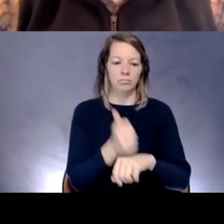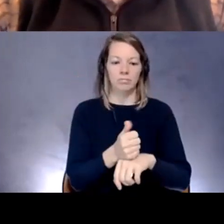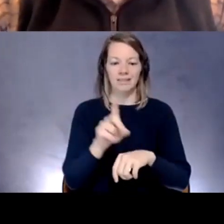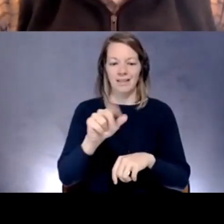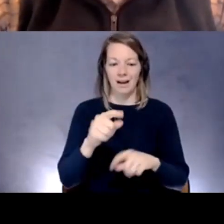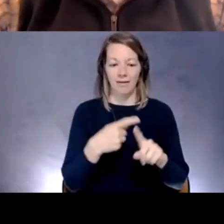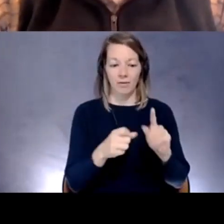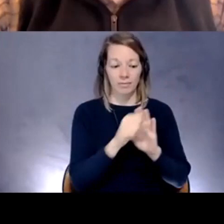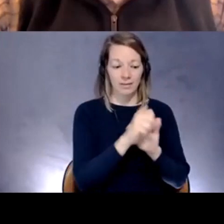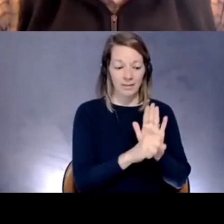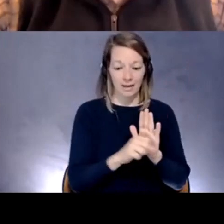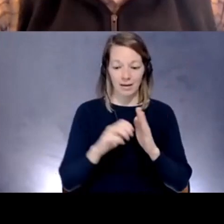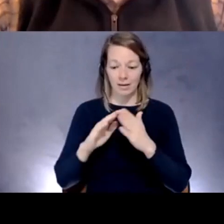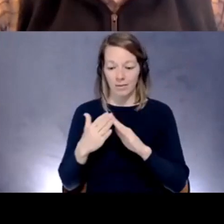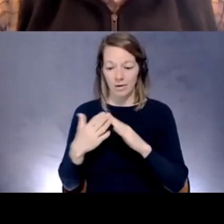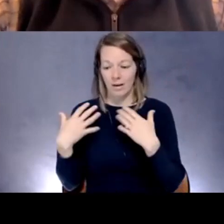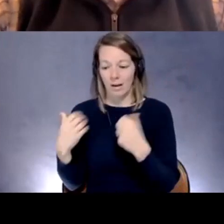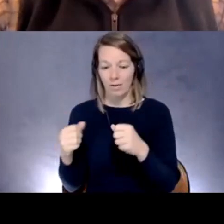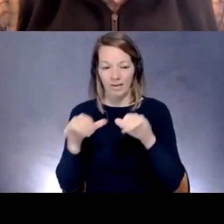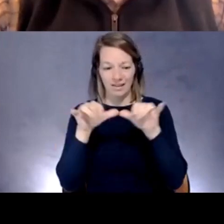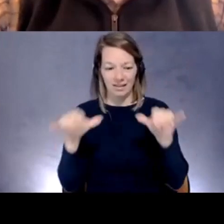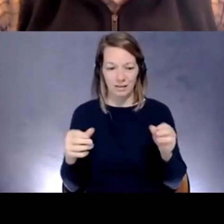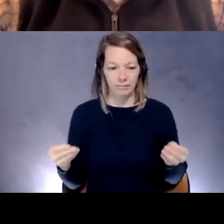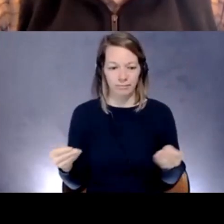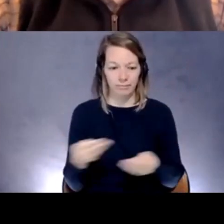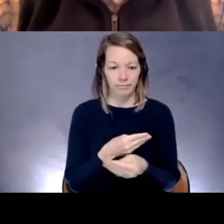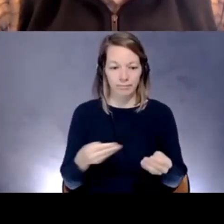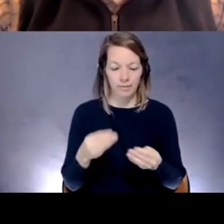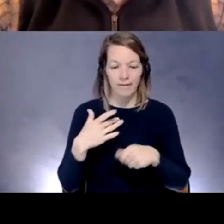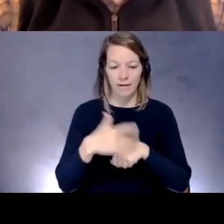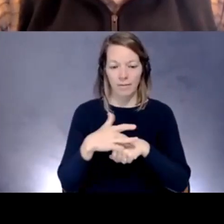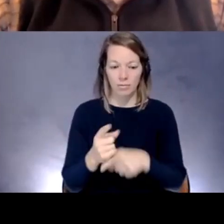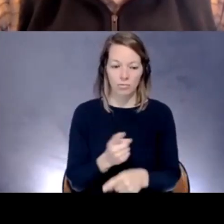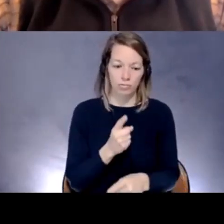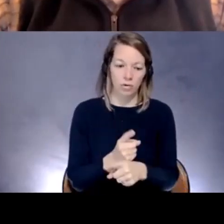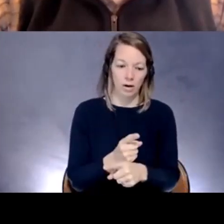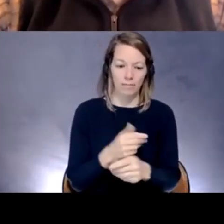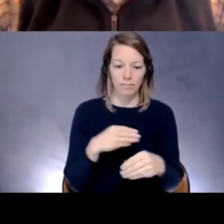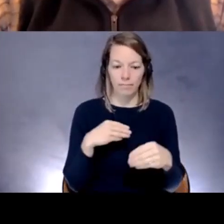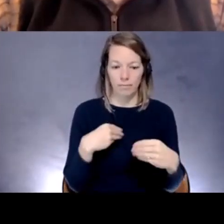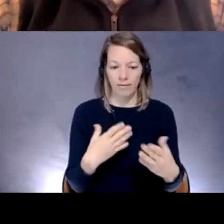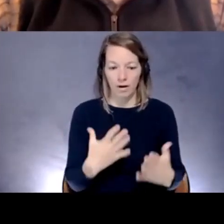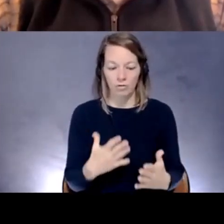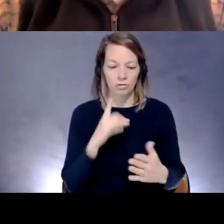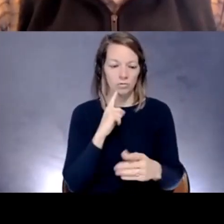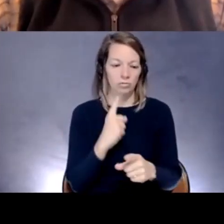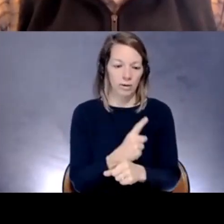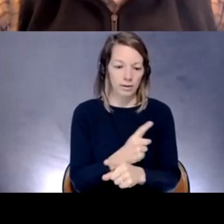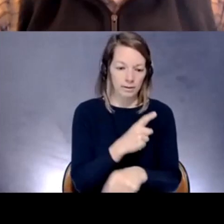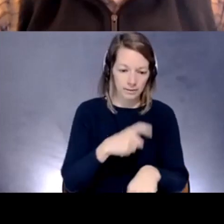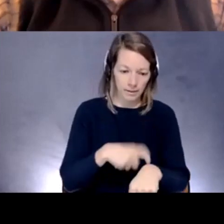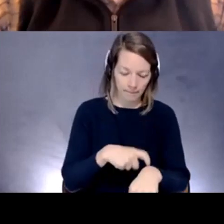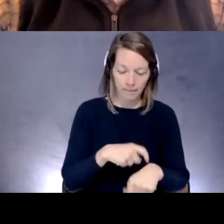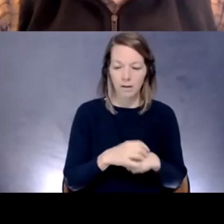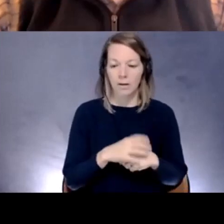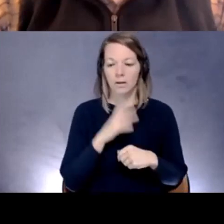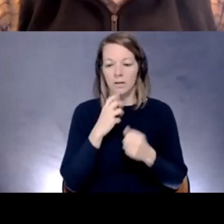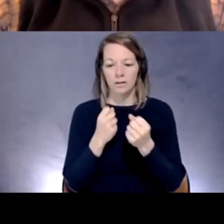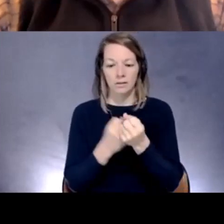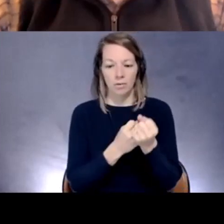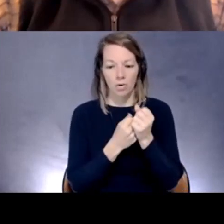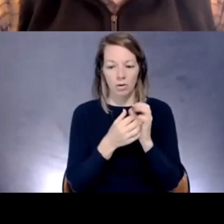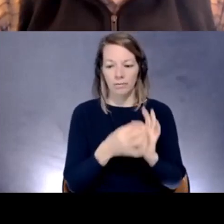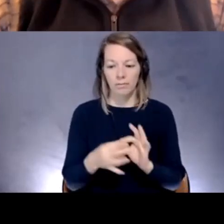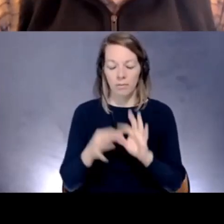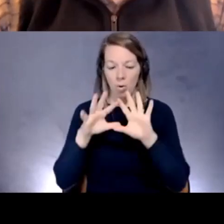state, community, and health systems to be available to the right providers at the right time in support of coordinated whole